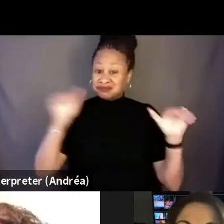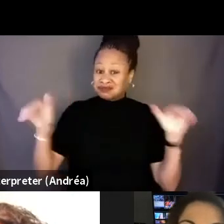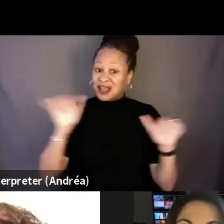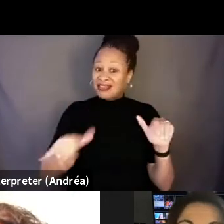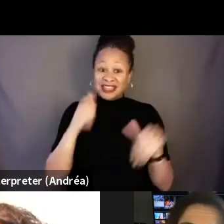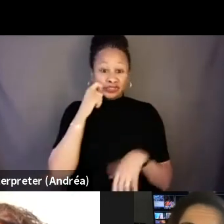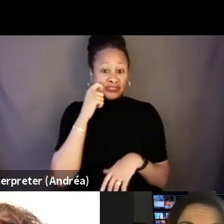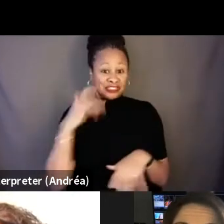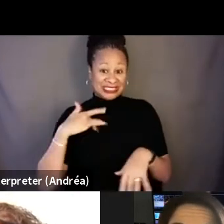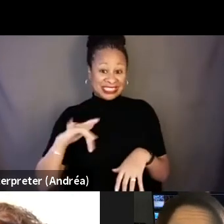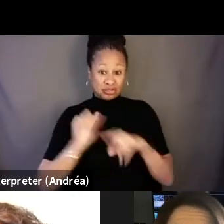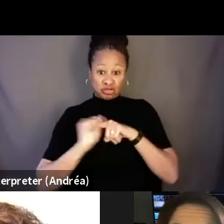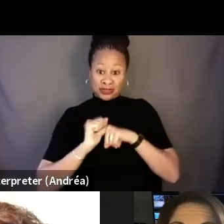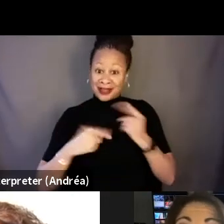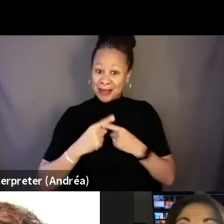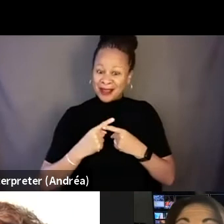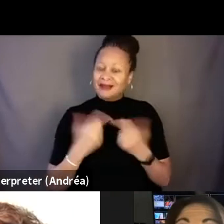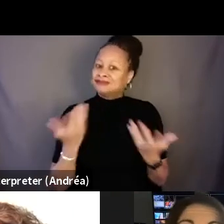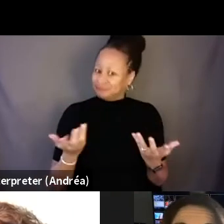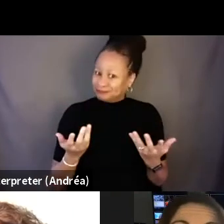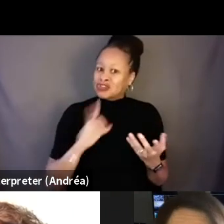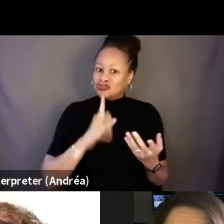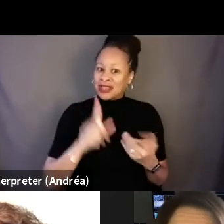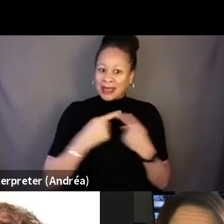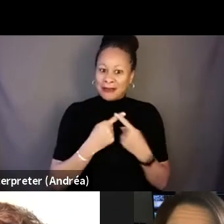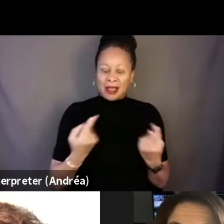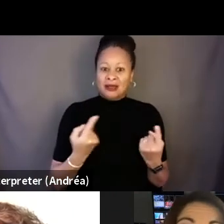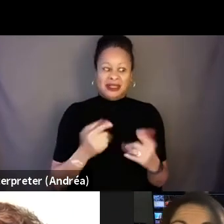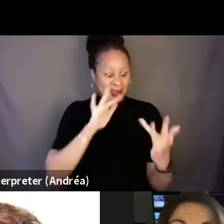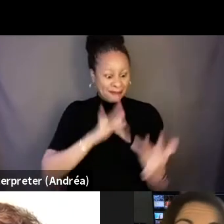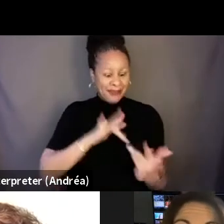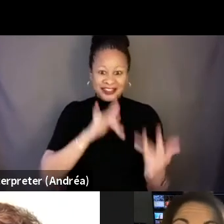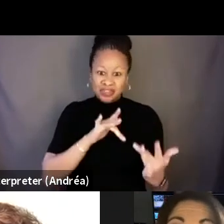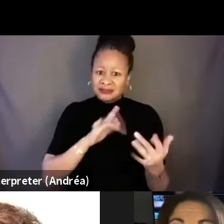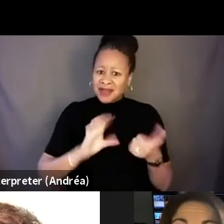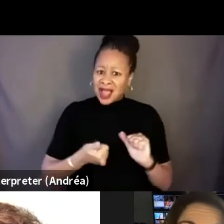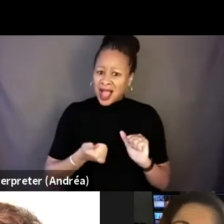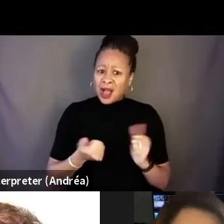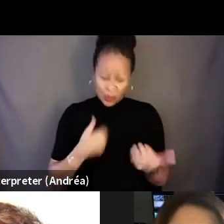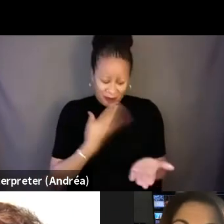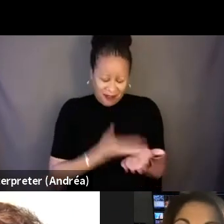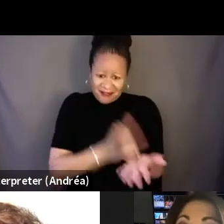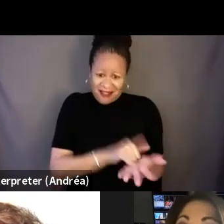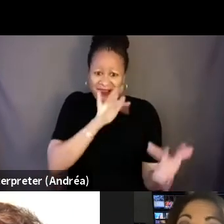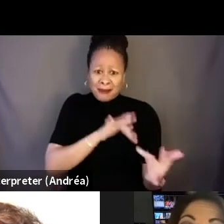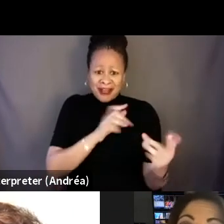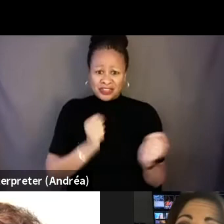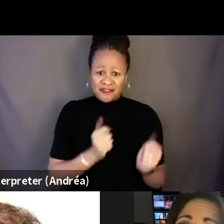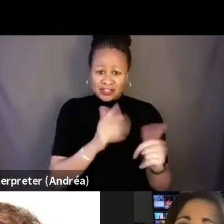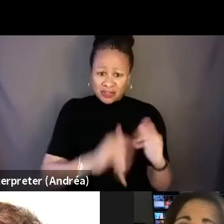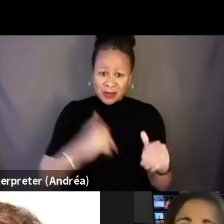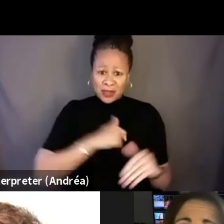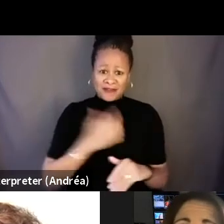racial sensitivity training is about. It's about compassion. How do we get to that compassion faster? How